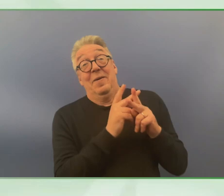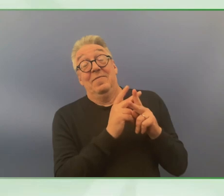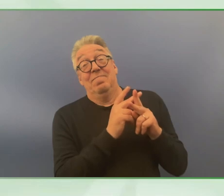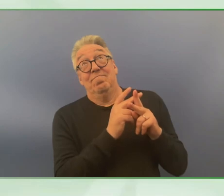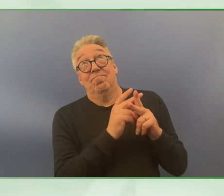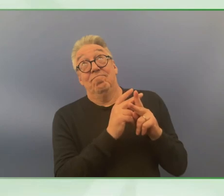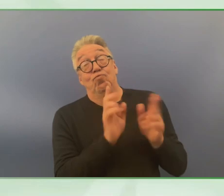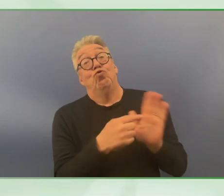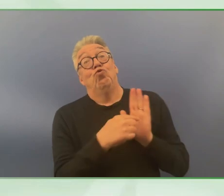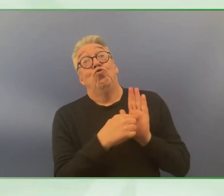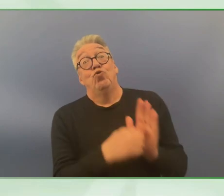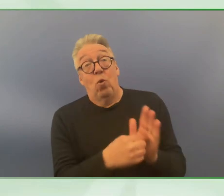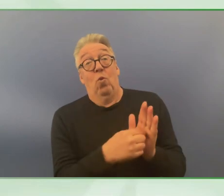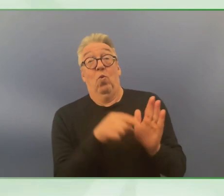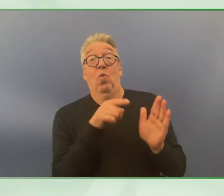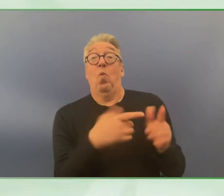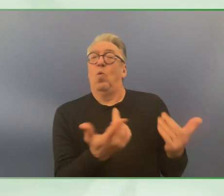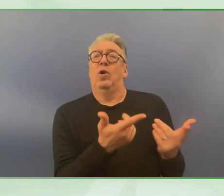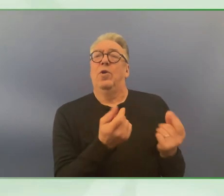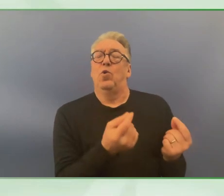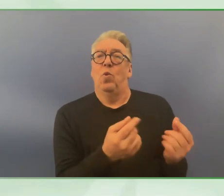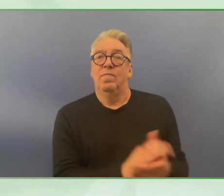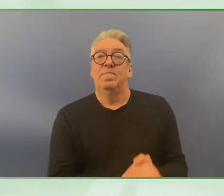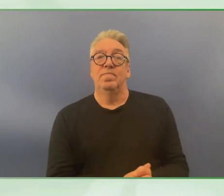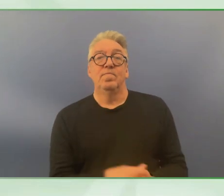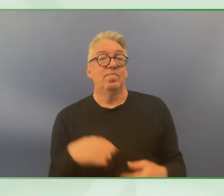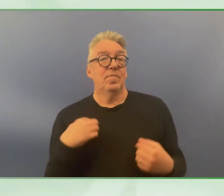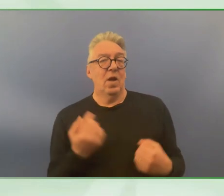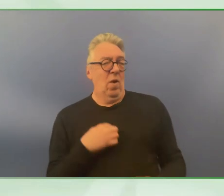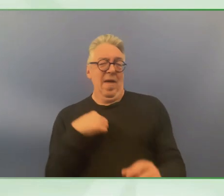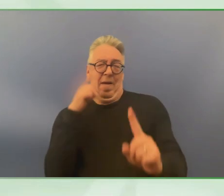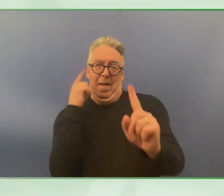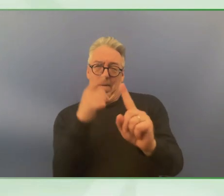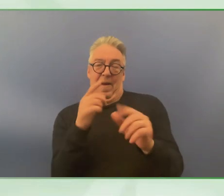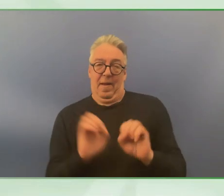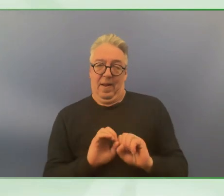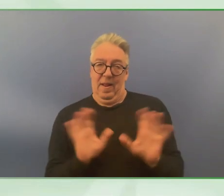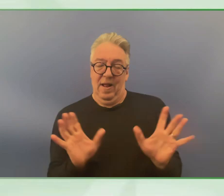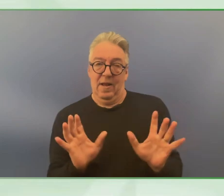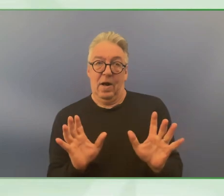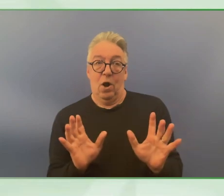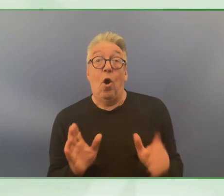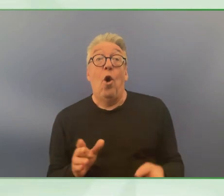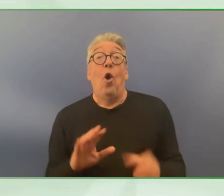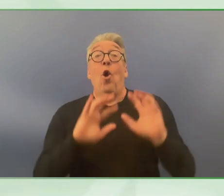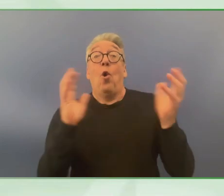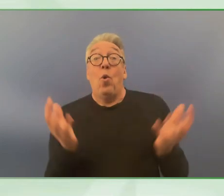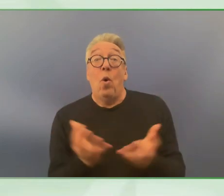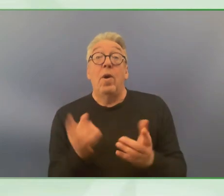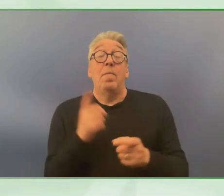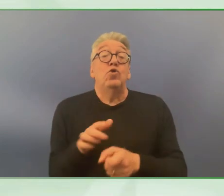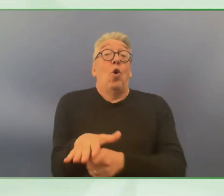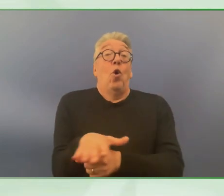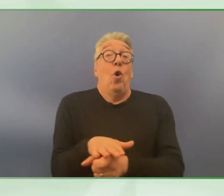very intentional ensuring that all the local and the global ERGs have a specific business or